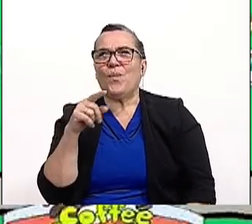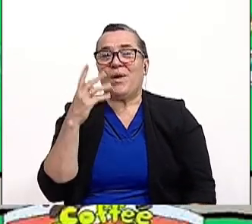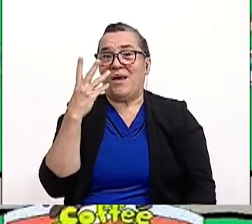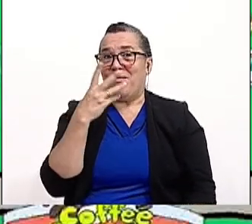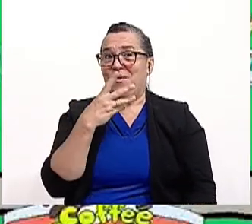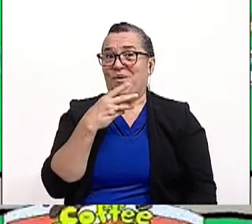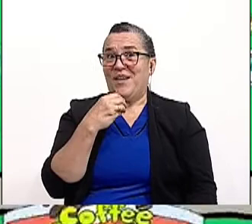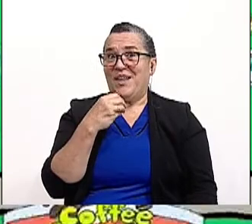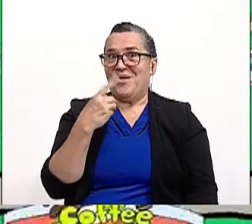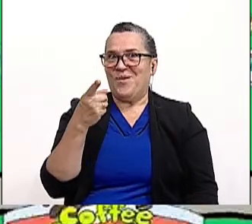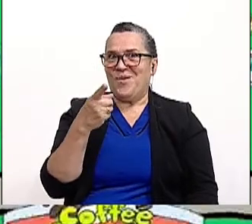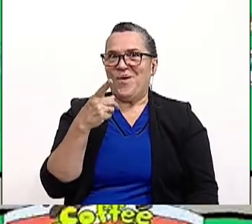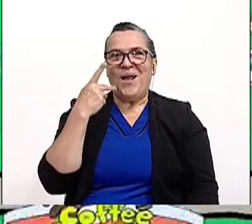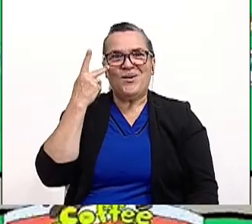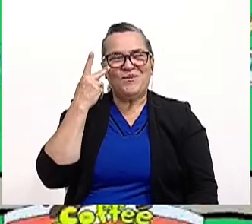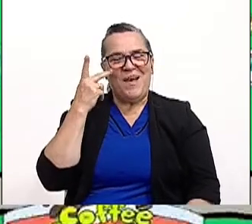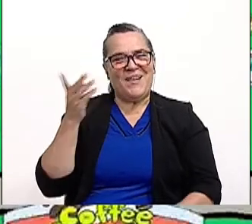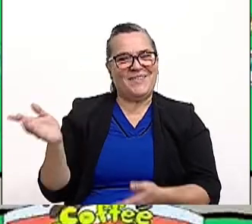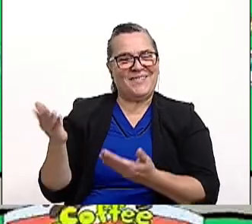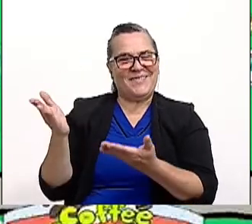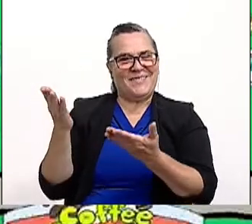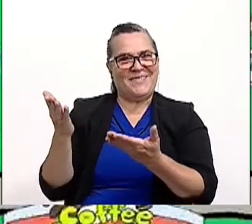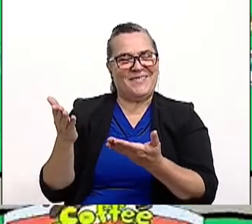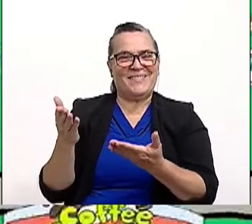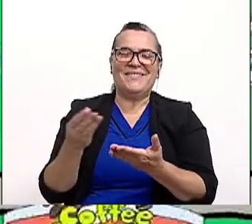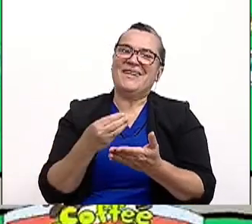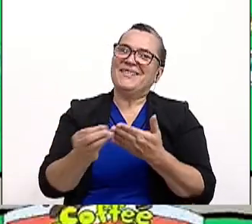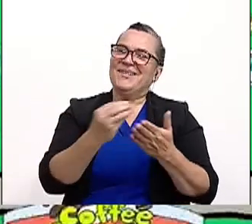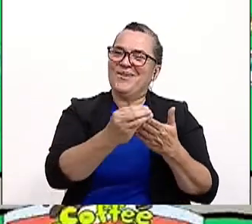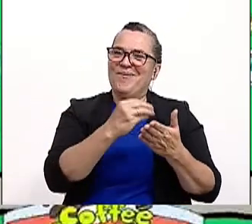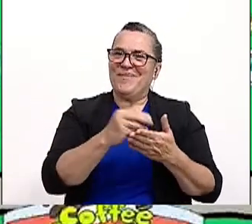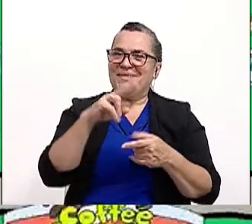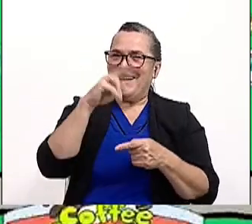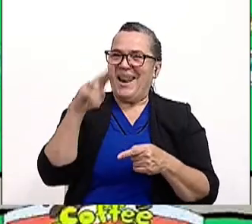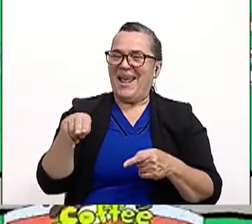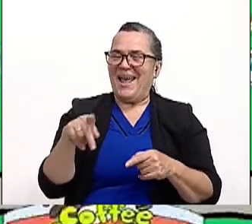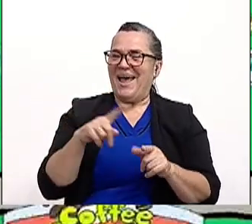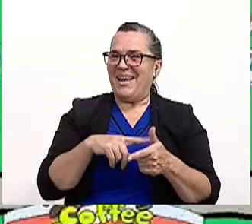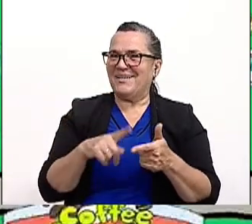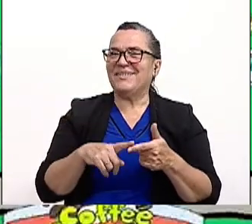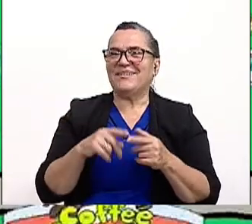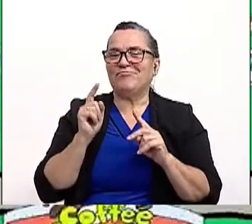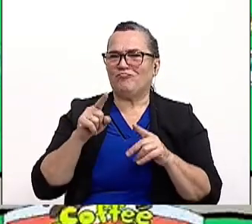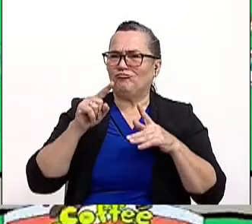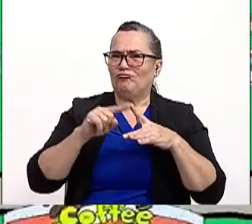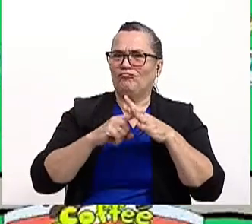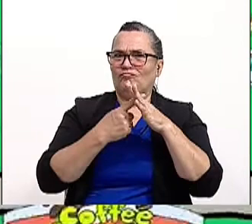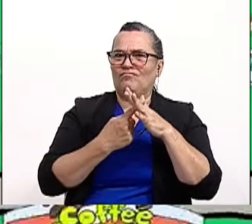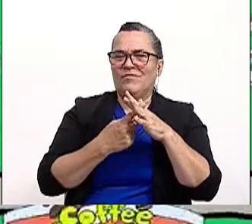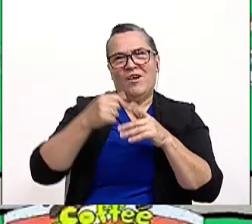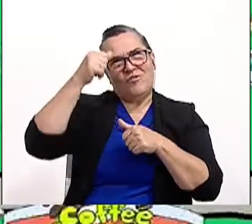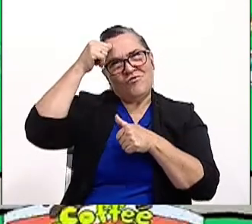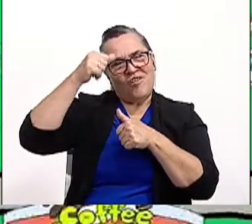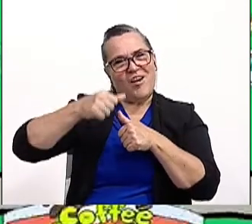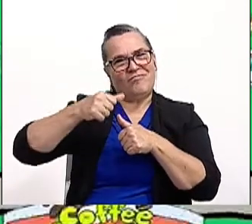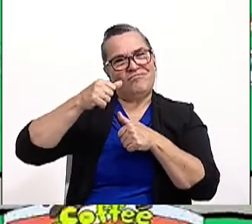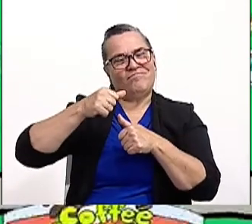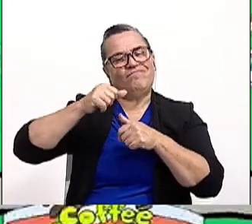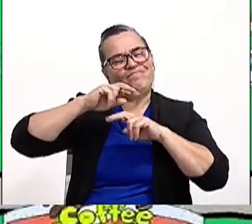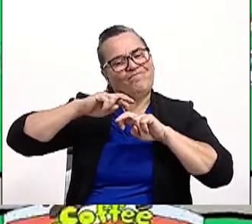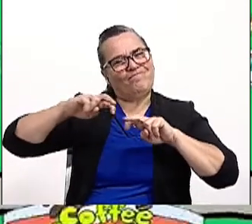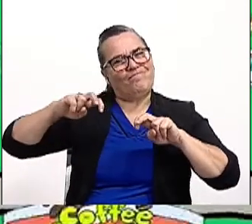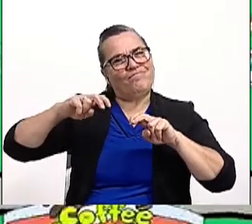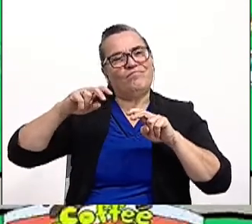parents do some Christmas shopping. Very nice. So let's begin by reviewing some